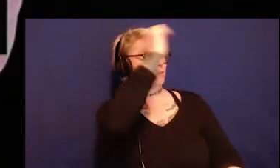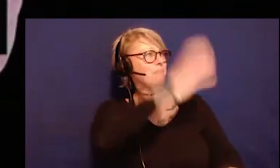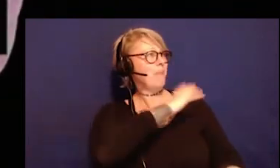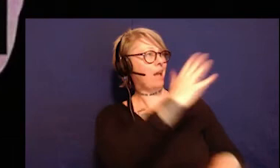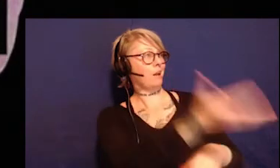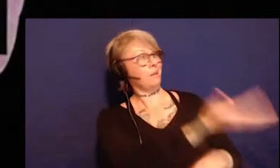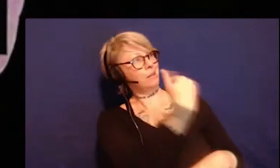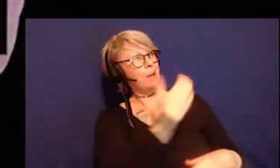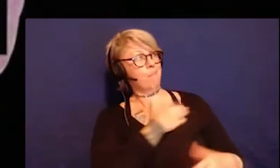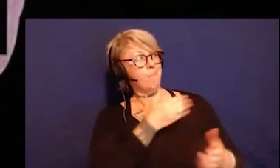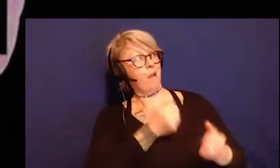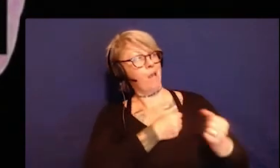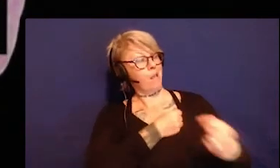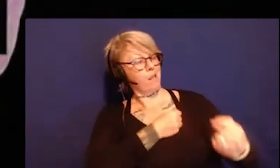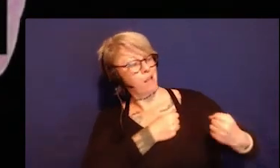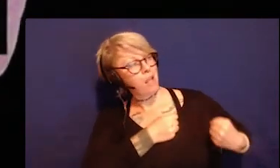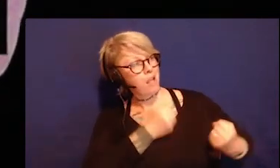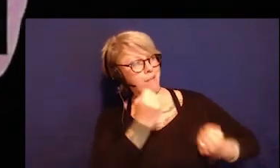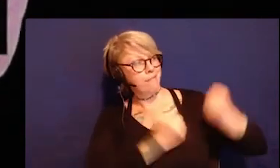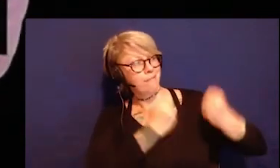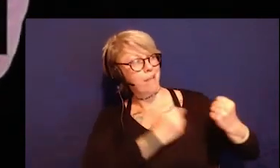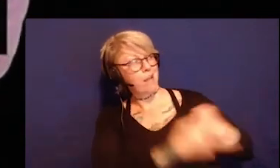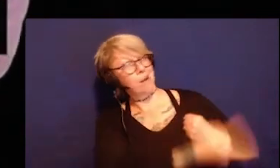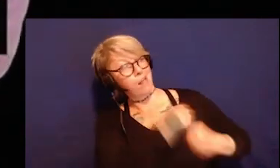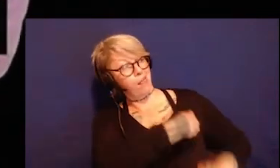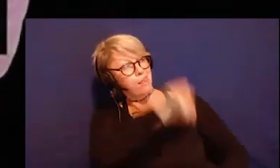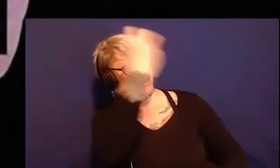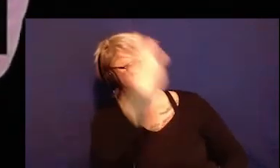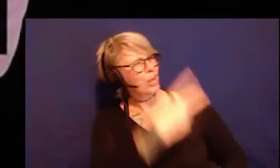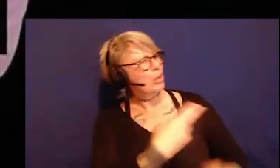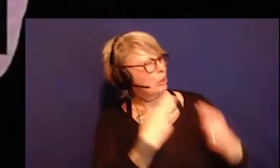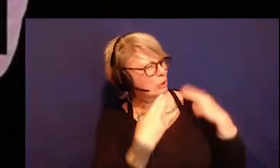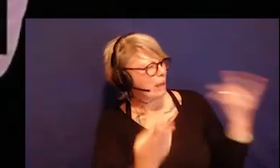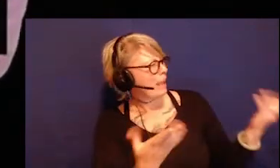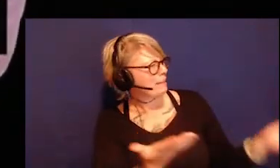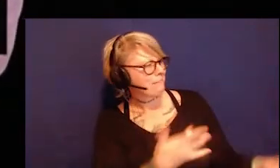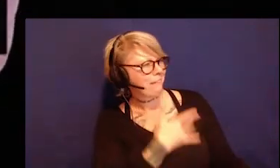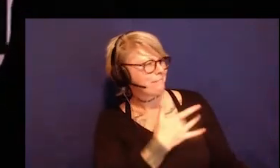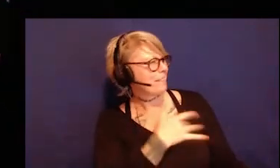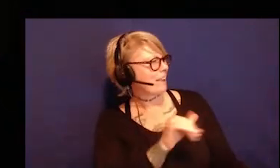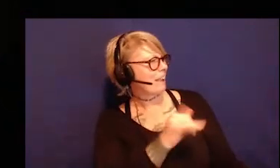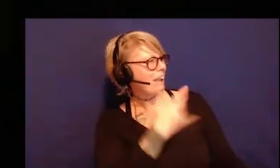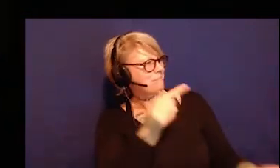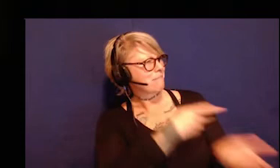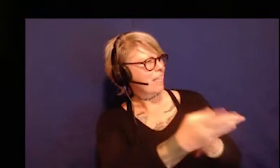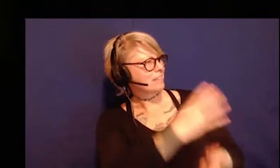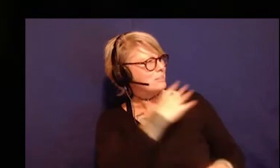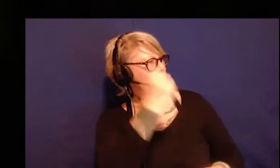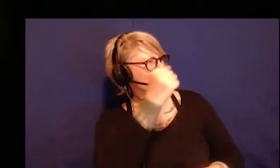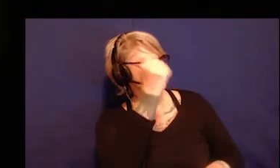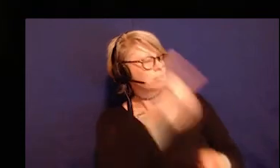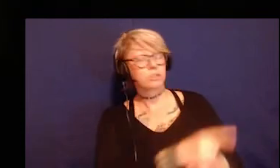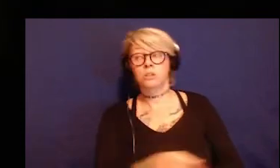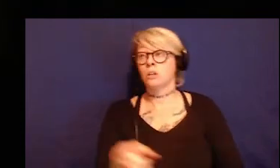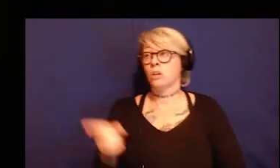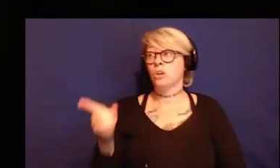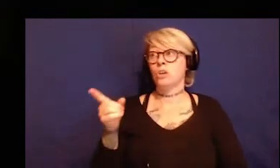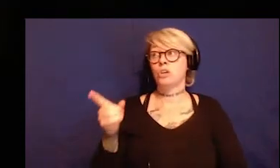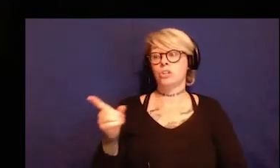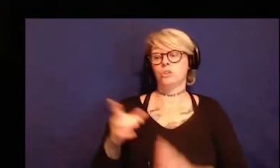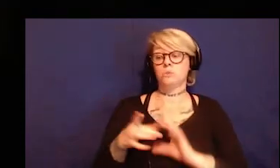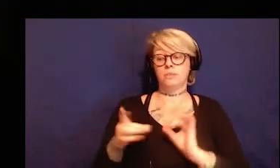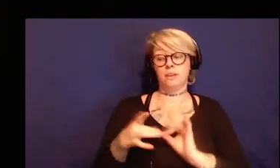van. Have you always been this naive? I feel like I failed you as an older sister. You said it, not me.